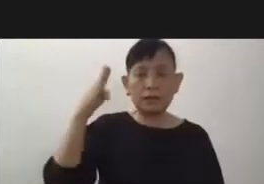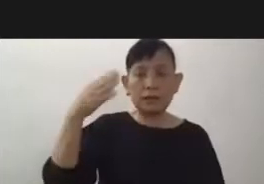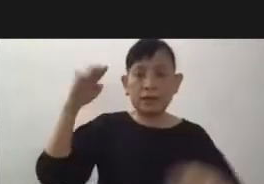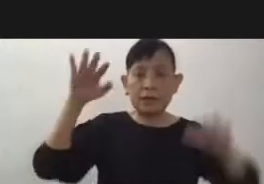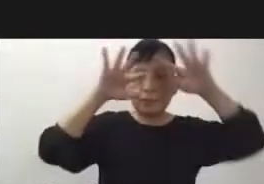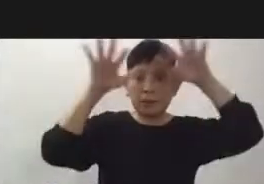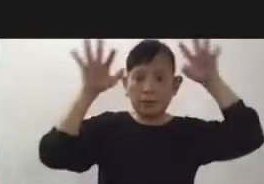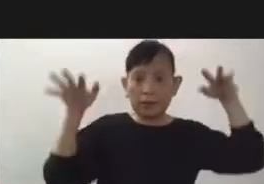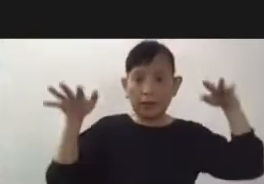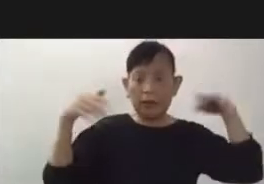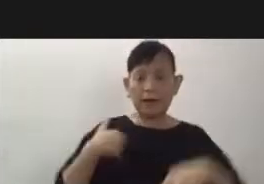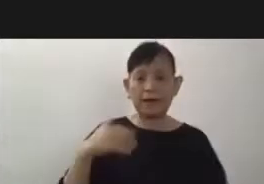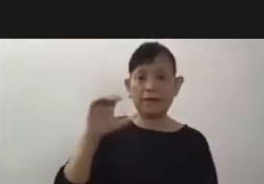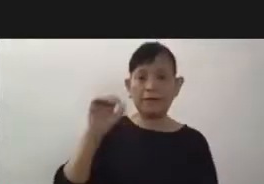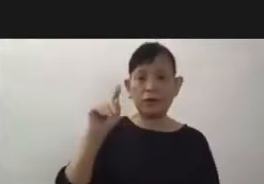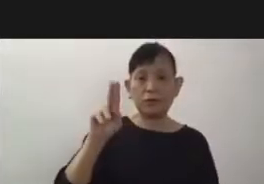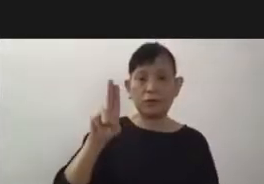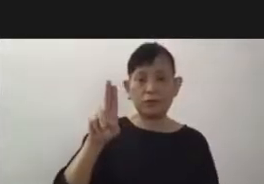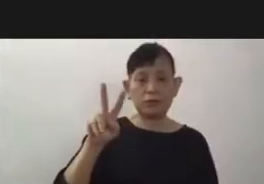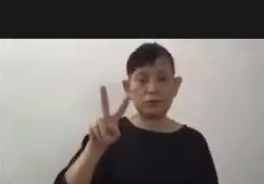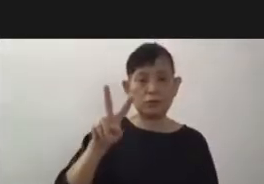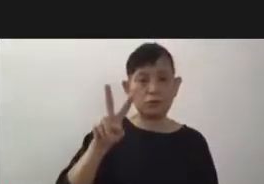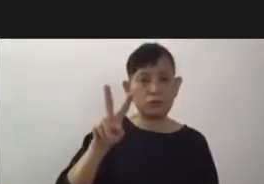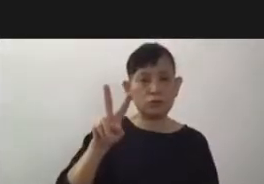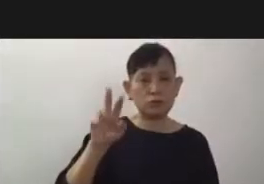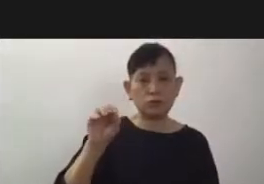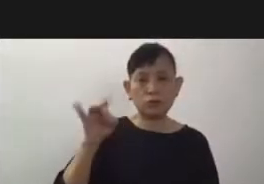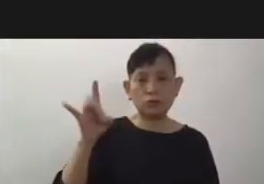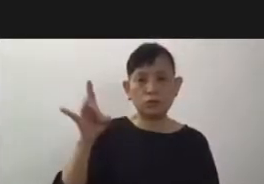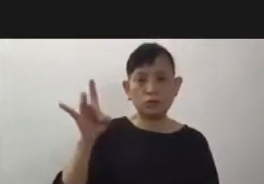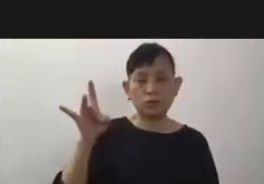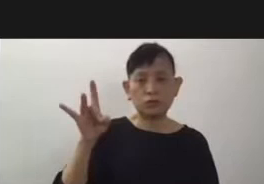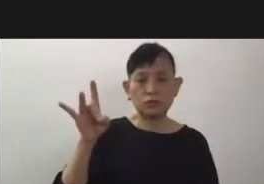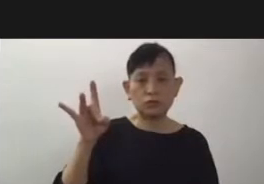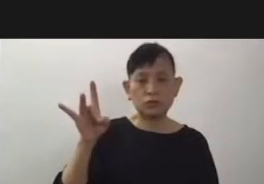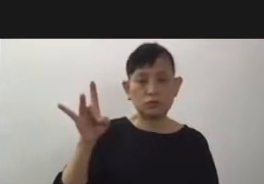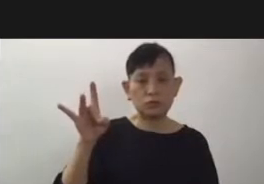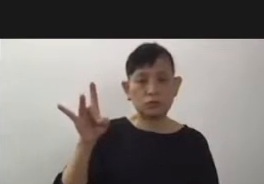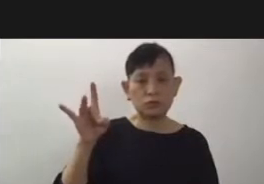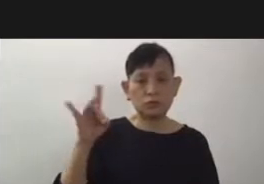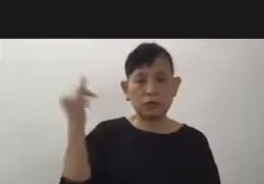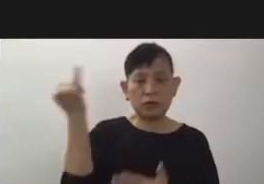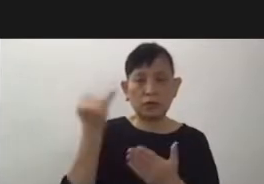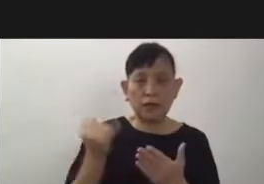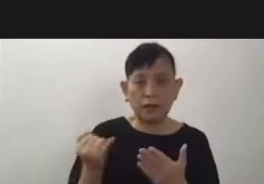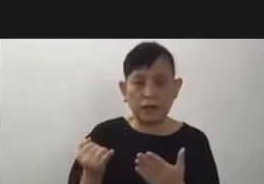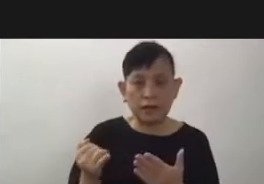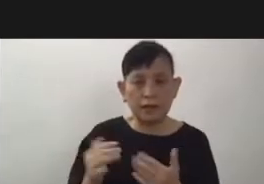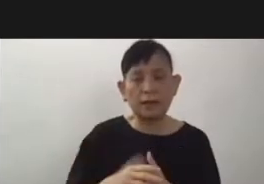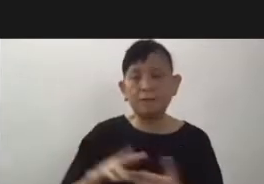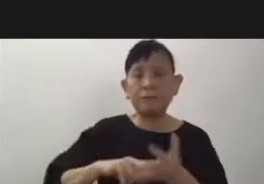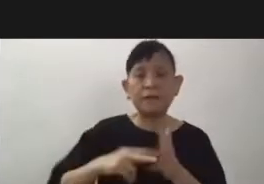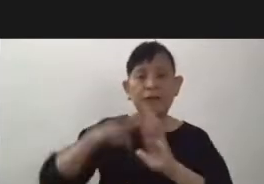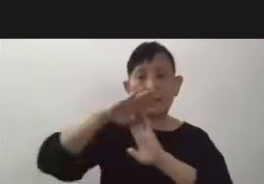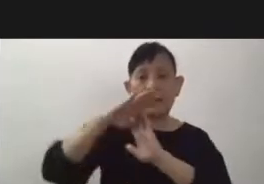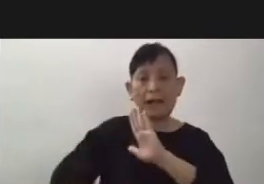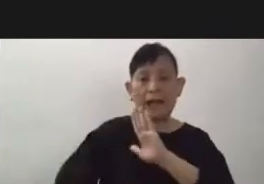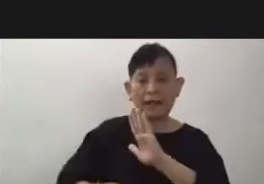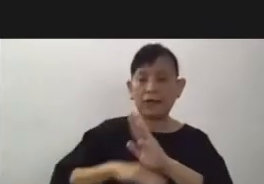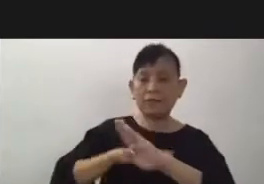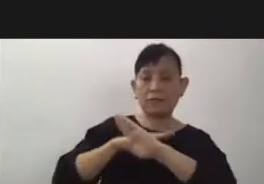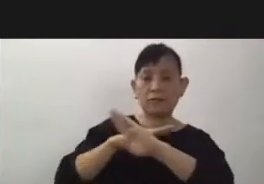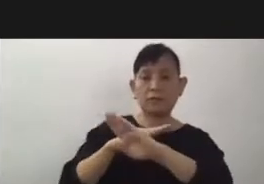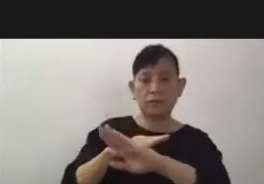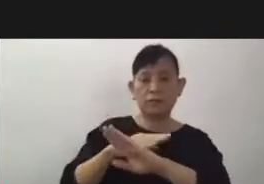OKU Act 2008 in white on it. This art means to signify the lack of protection of the PWD Act